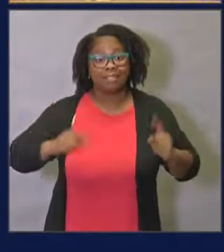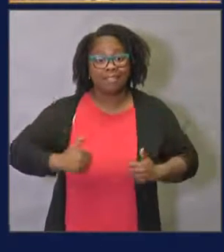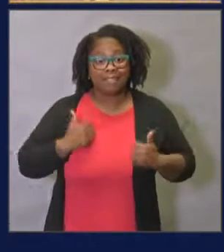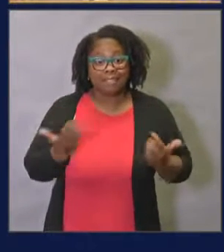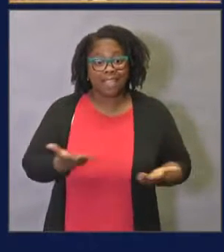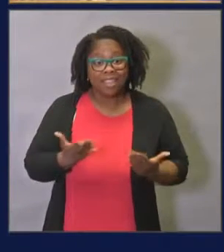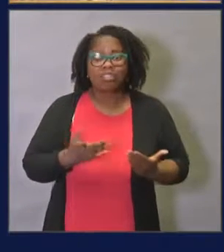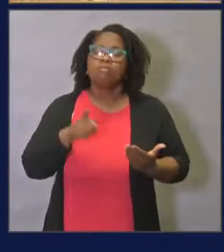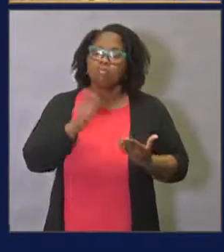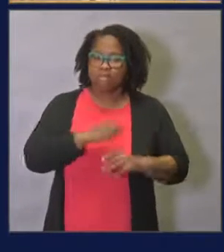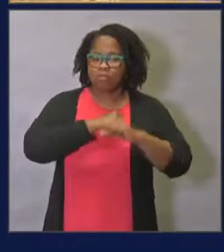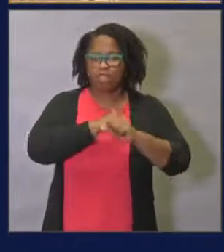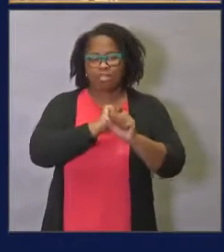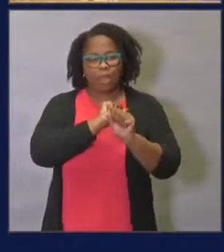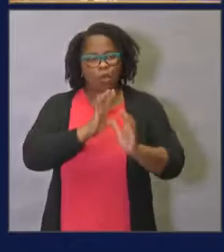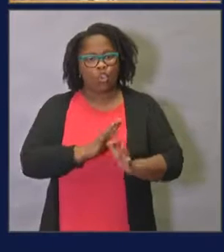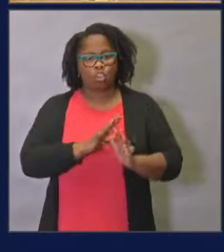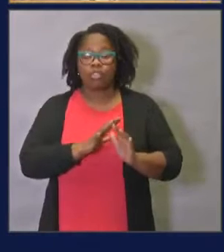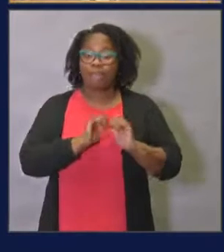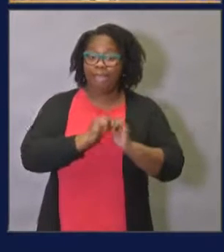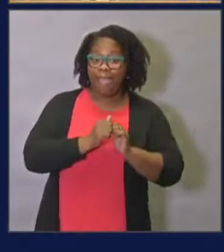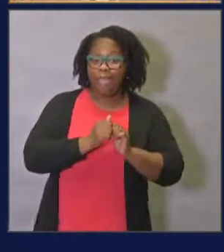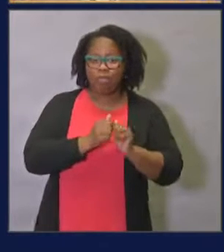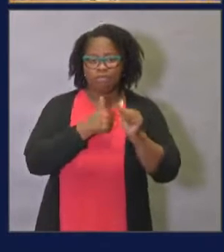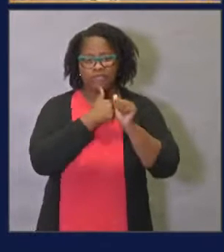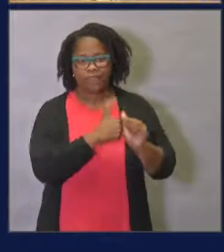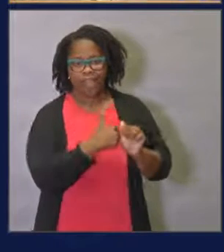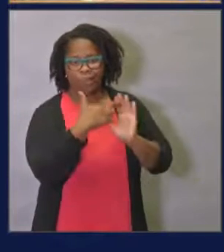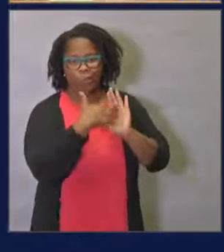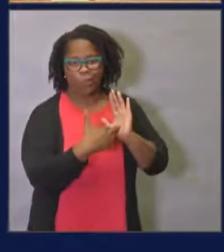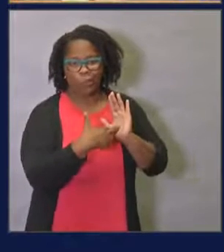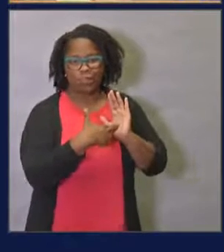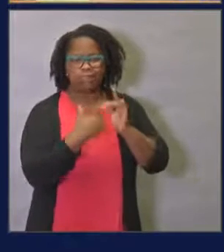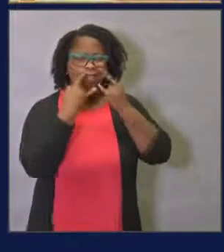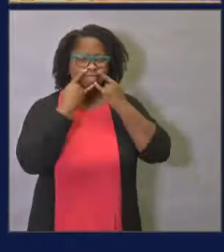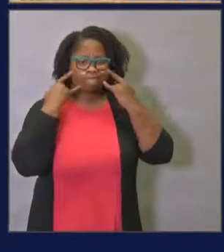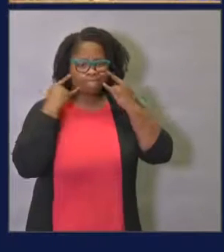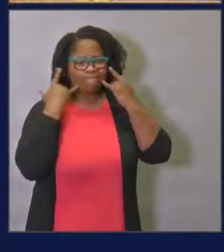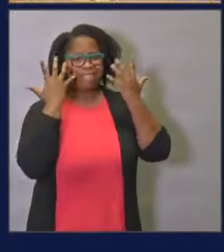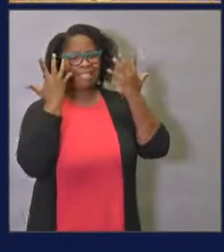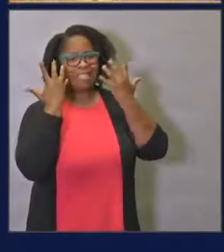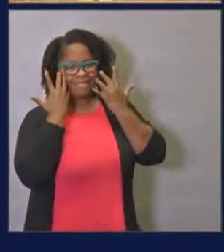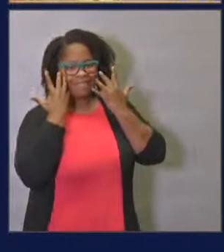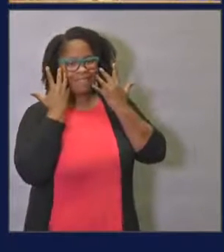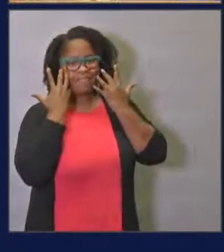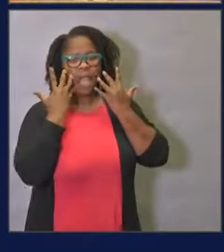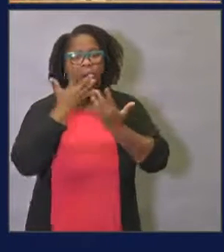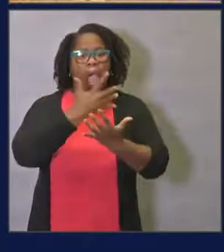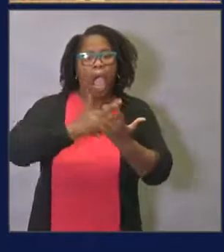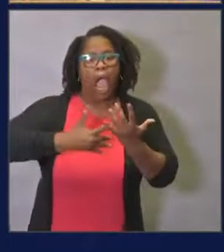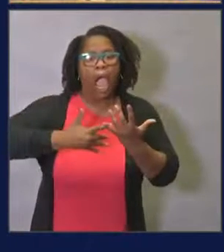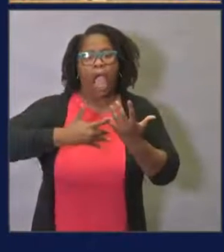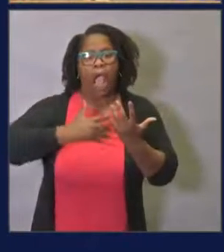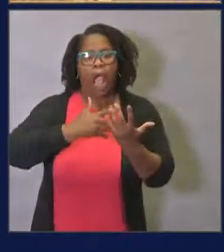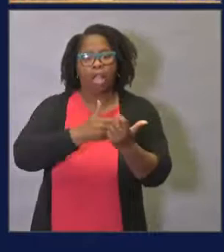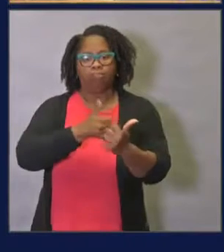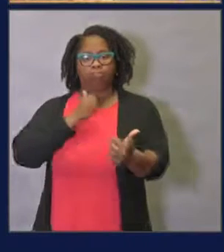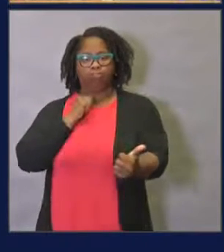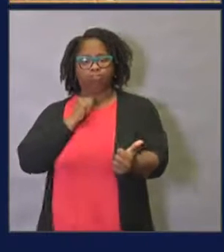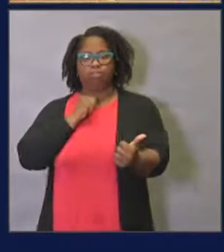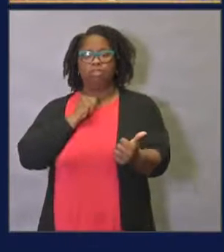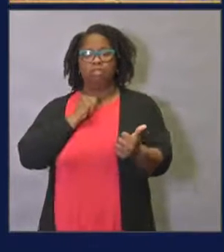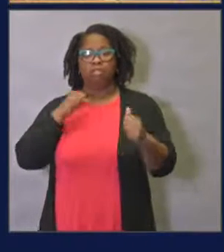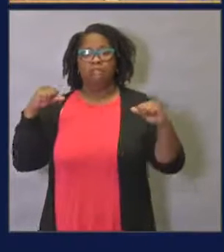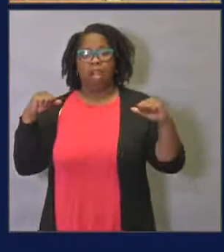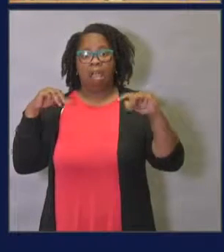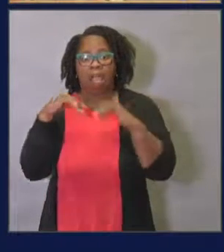by the rules. This means always wearing a face covering and keeping distance from others. There should be no crowding, and everyone